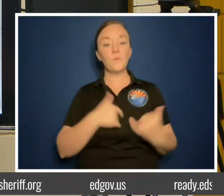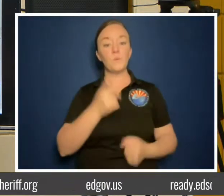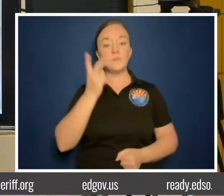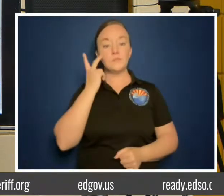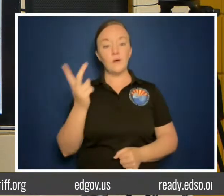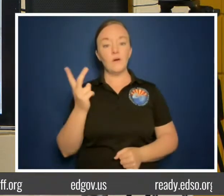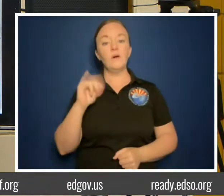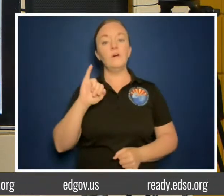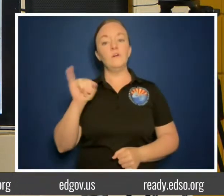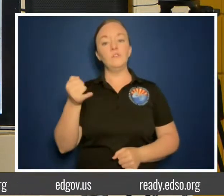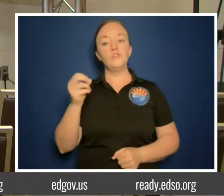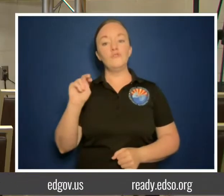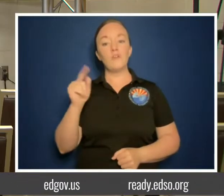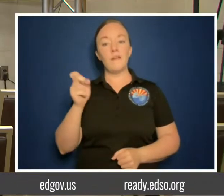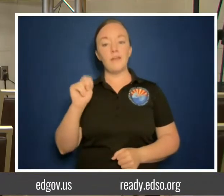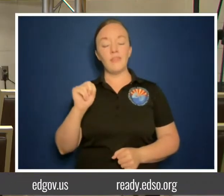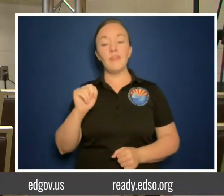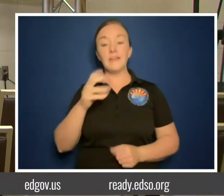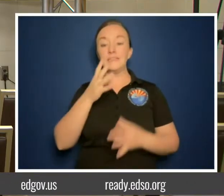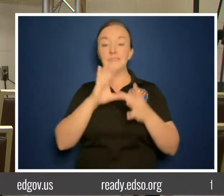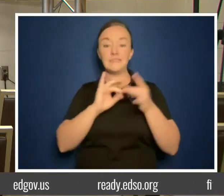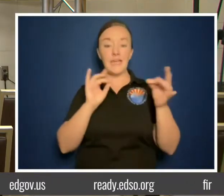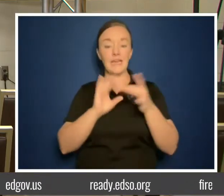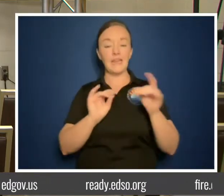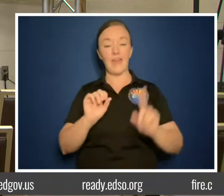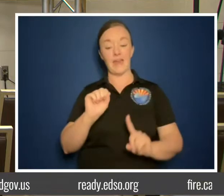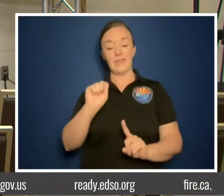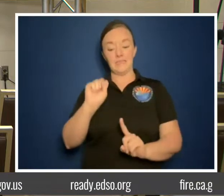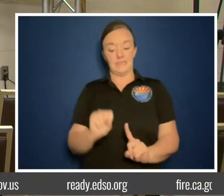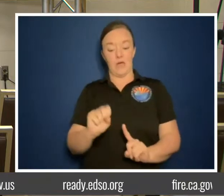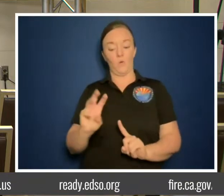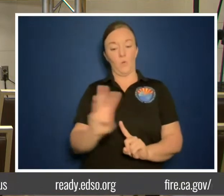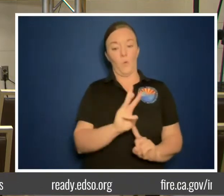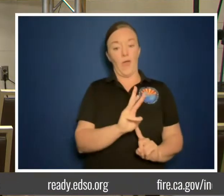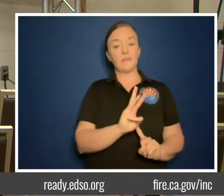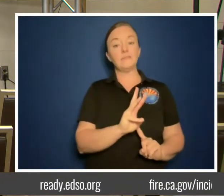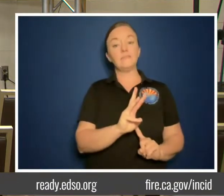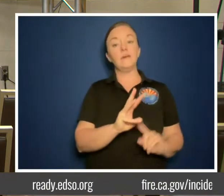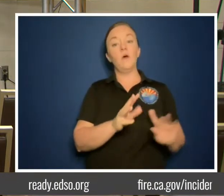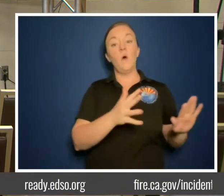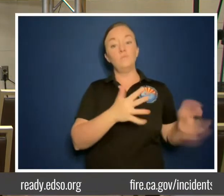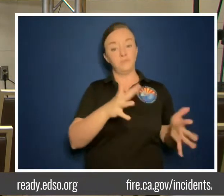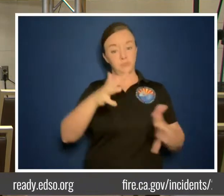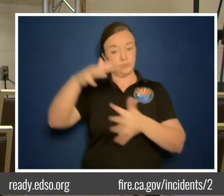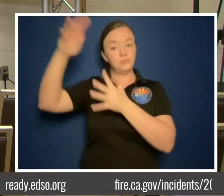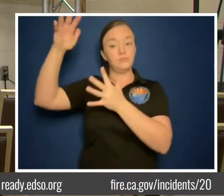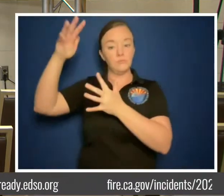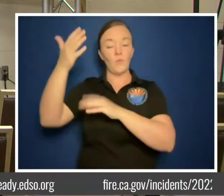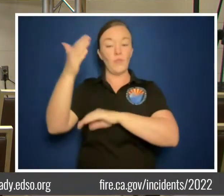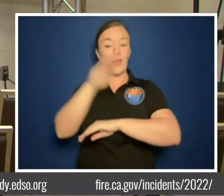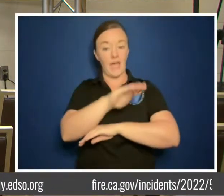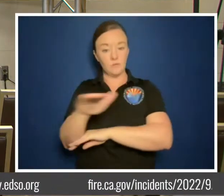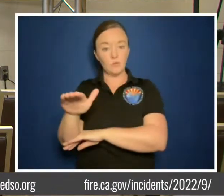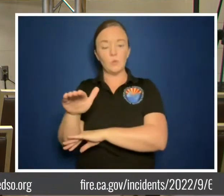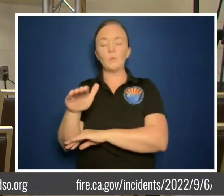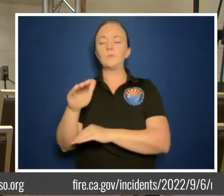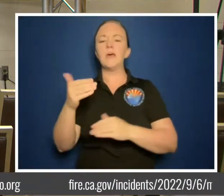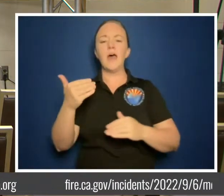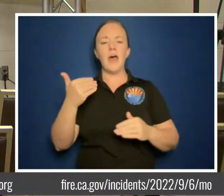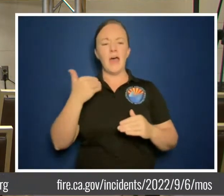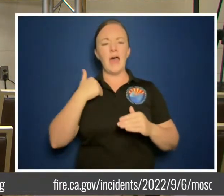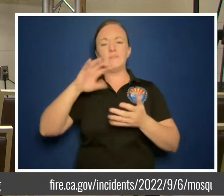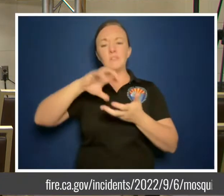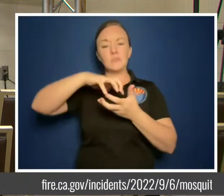have these southwest winds that are manifesting in the afternoon. We have this sort of shield of smoke that sets up in the